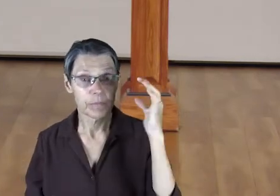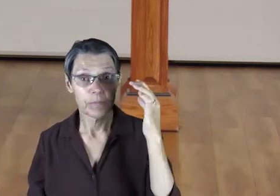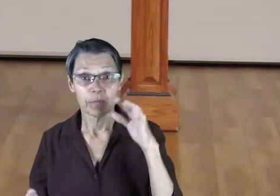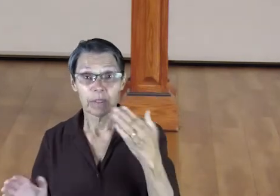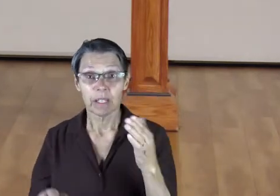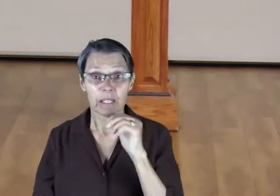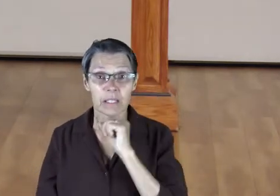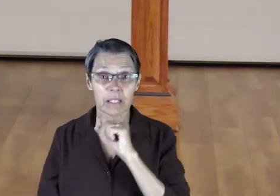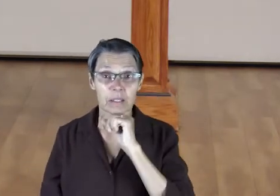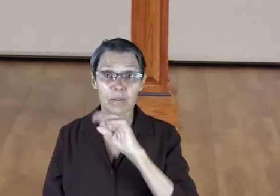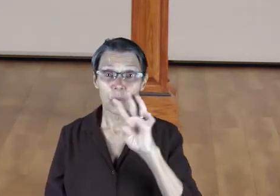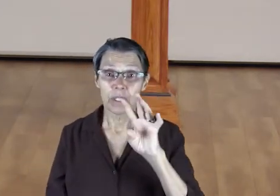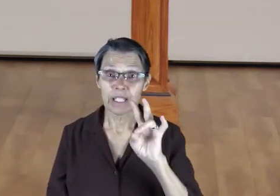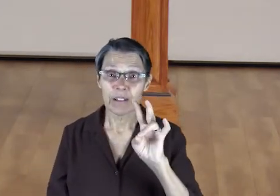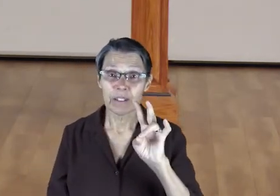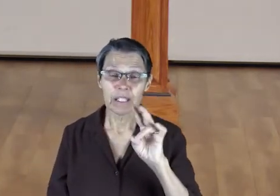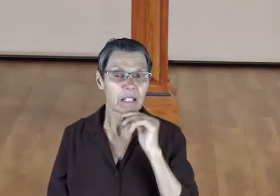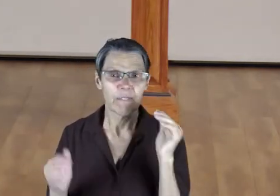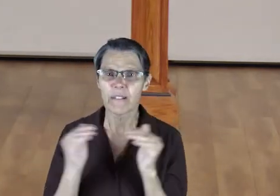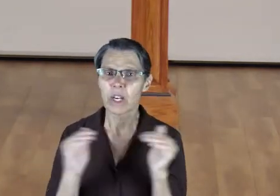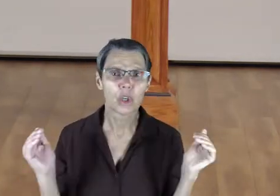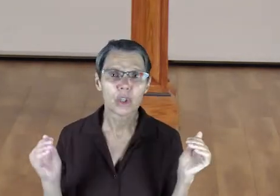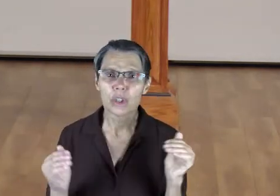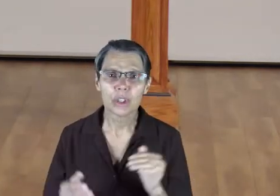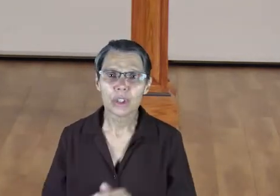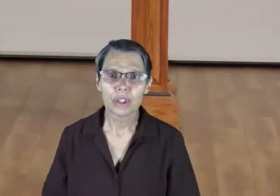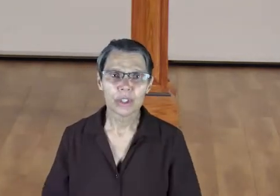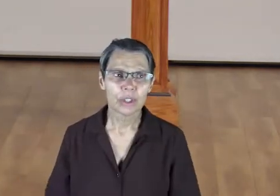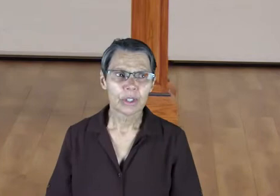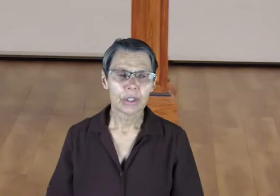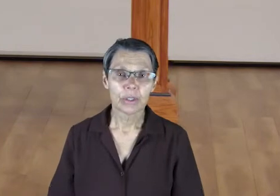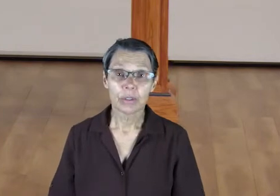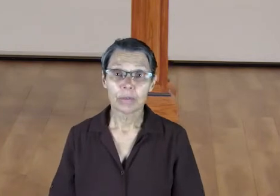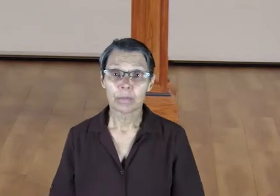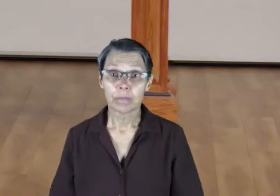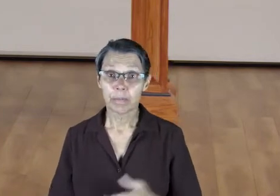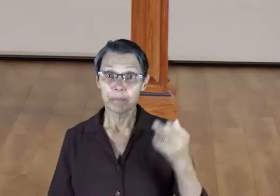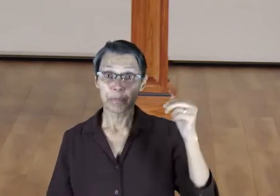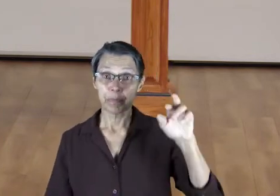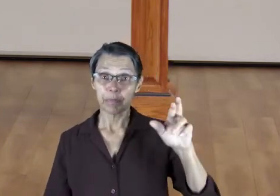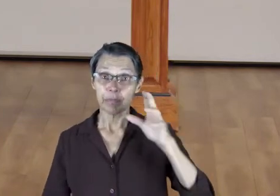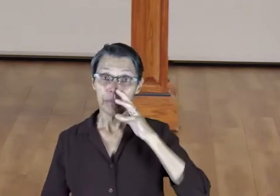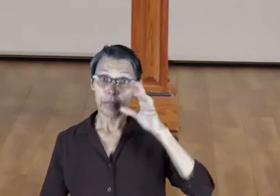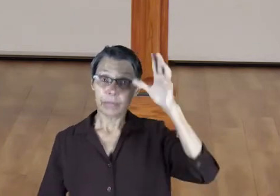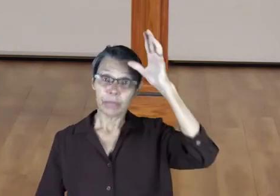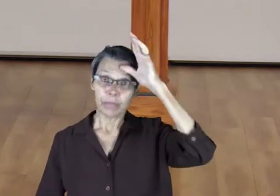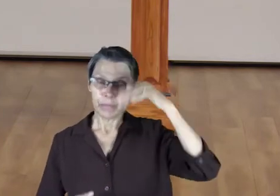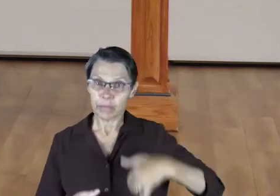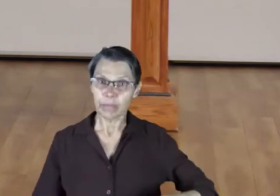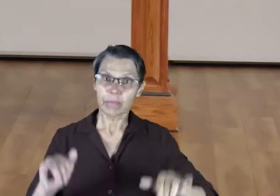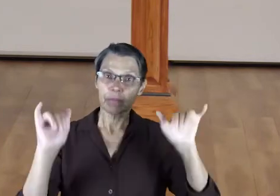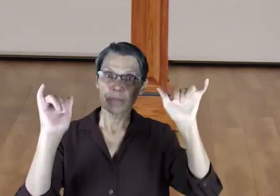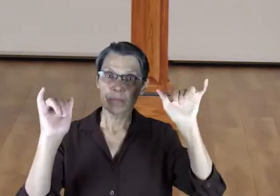I have a cousin who died at 47. That wasn't fair. Her parents are still alive.